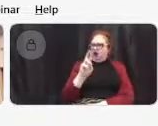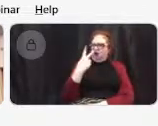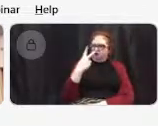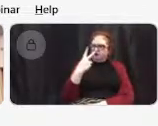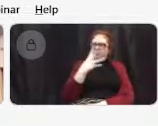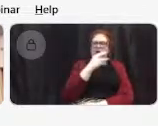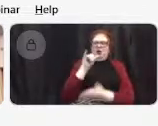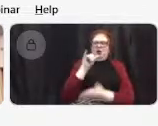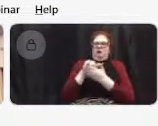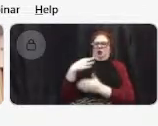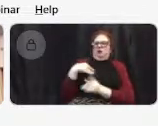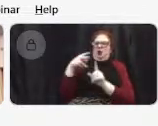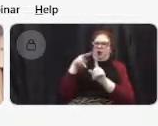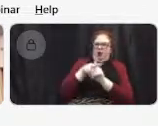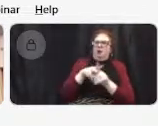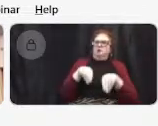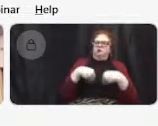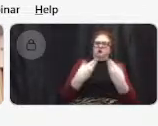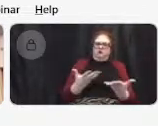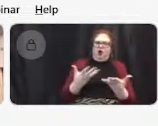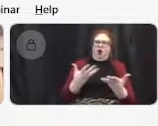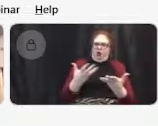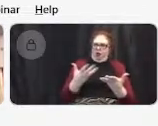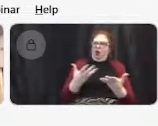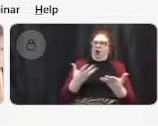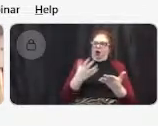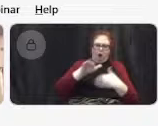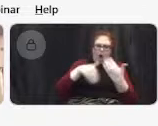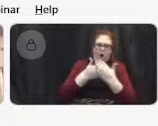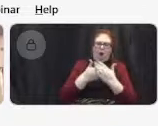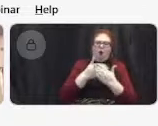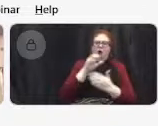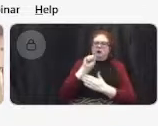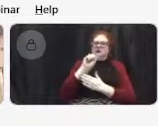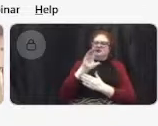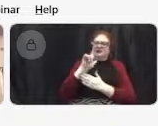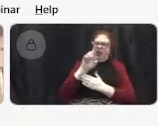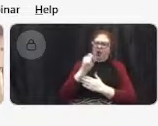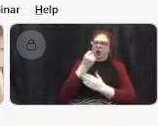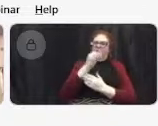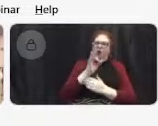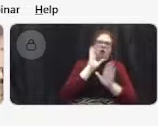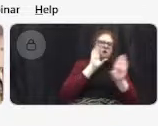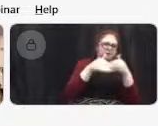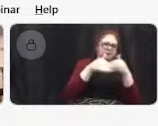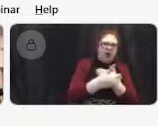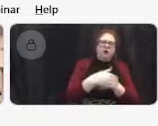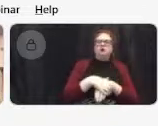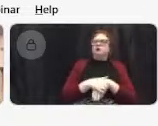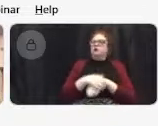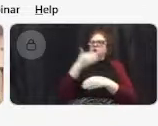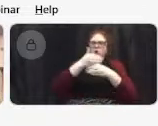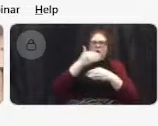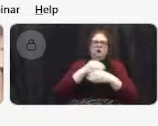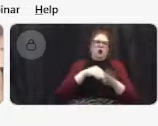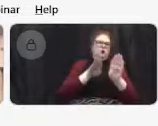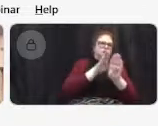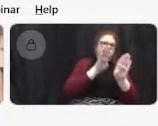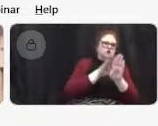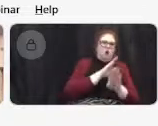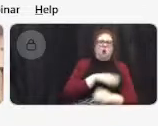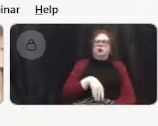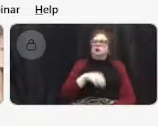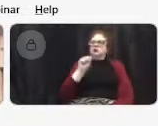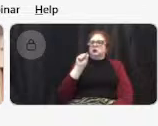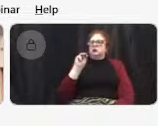provide a scaled floor plan that includes all of the rooms available for rent, the location of windows, doors, and smoke detectors. And smoke